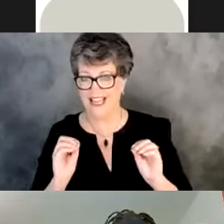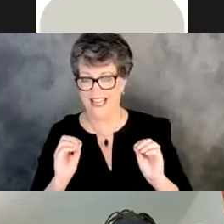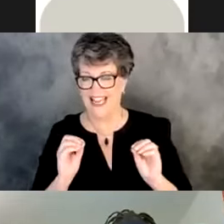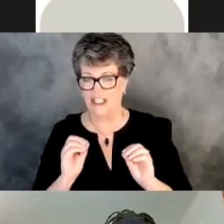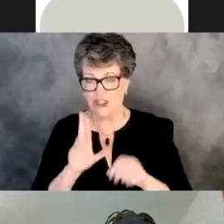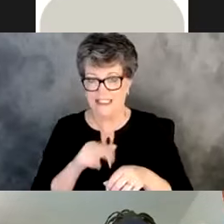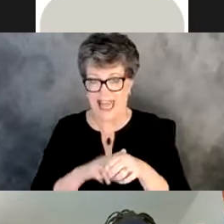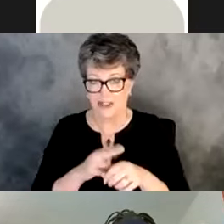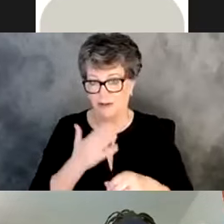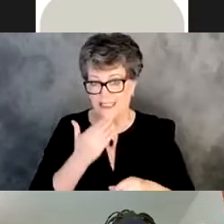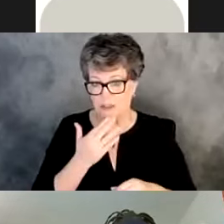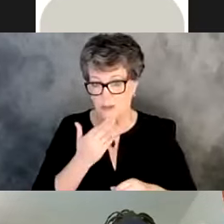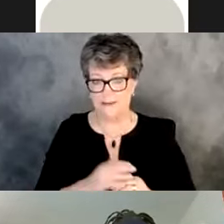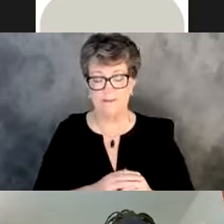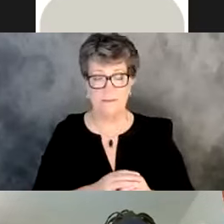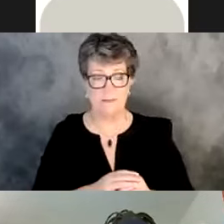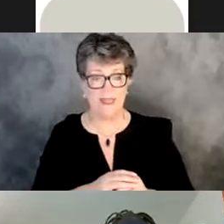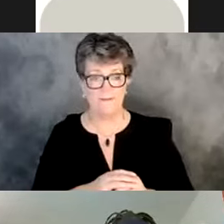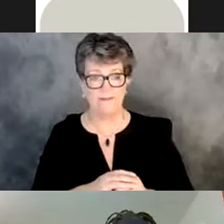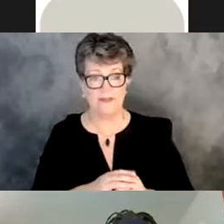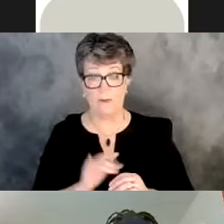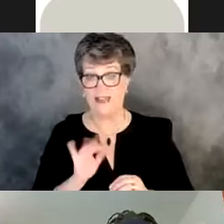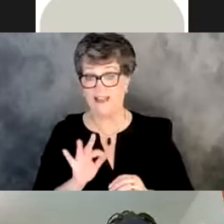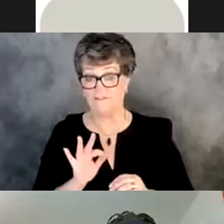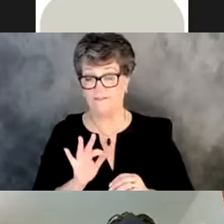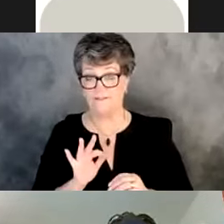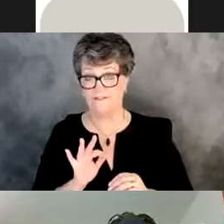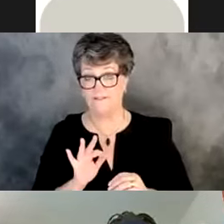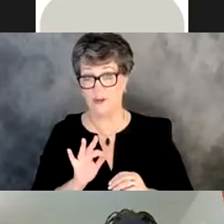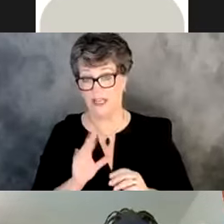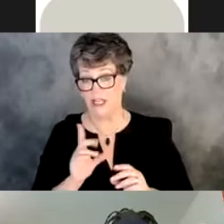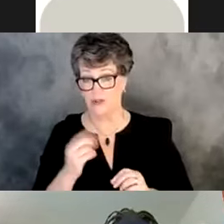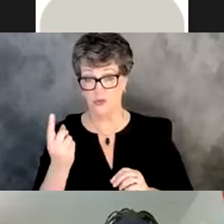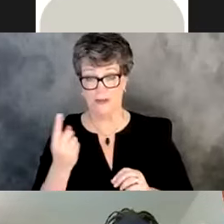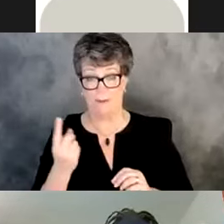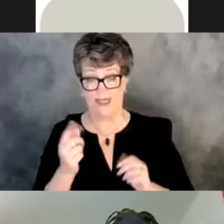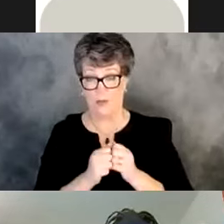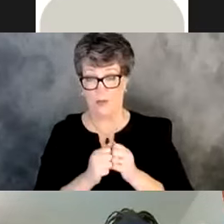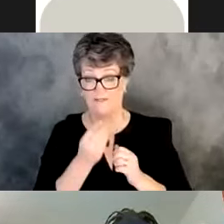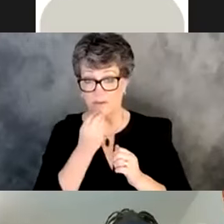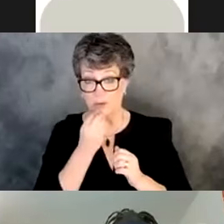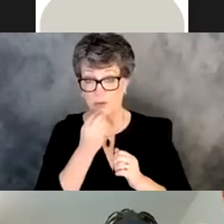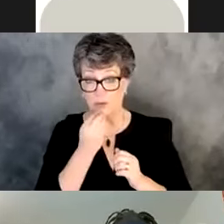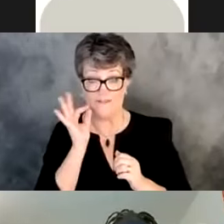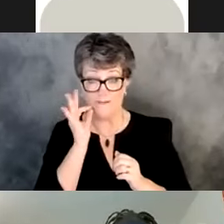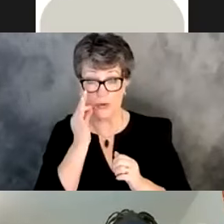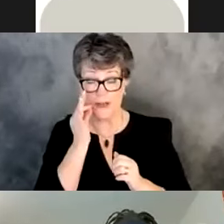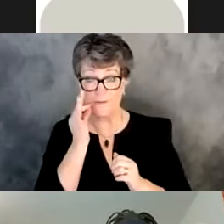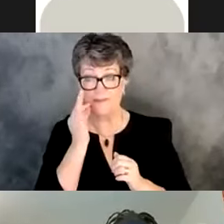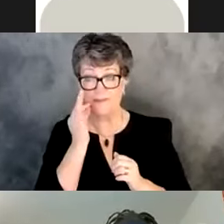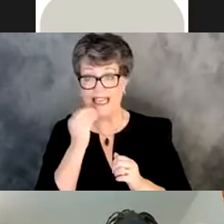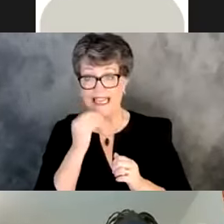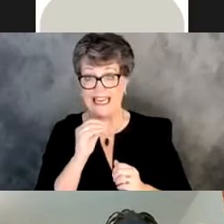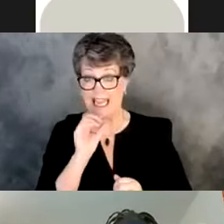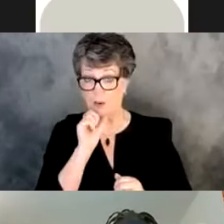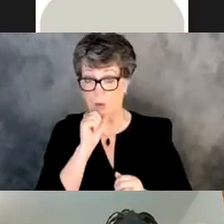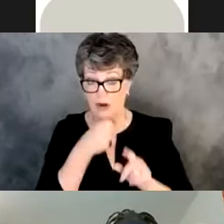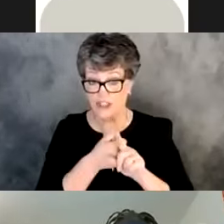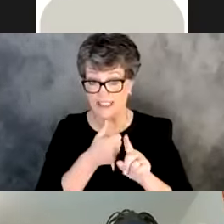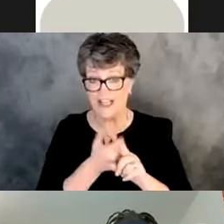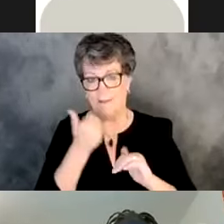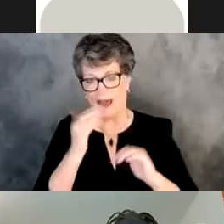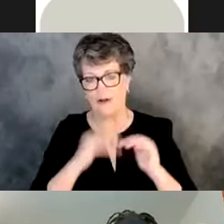sweet. But if you were going to go with something that was a fruit, eating an orange itself, much better